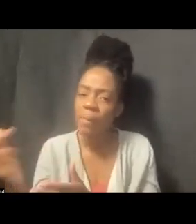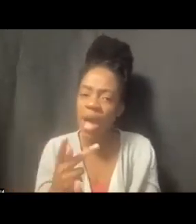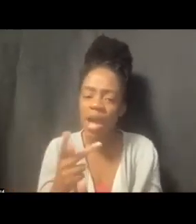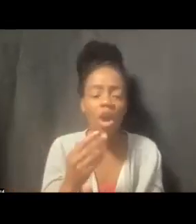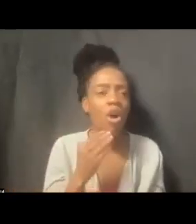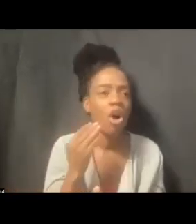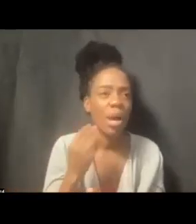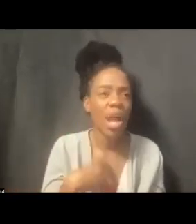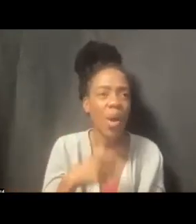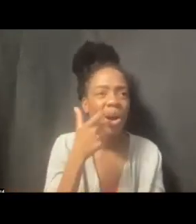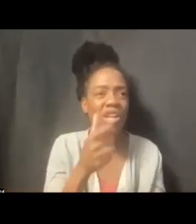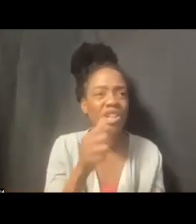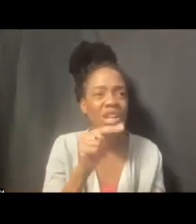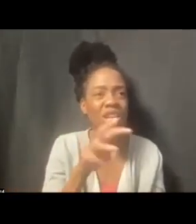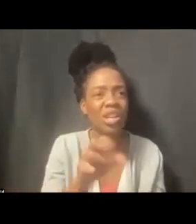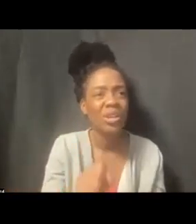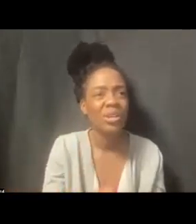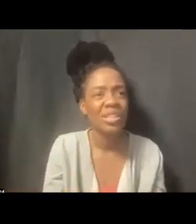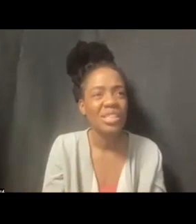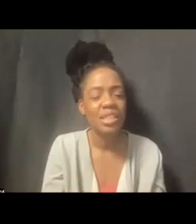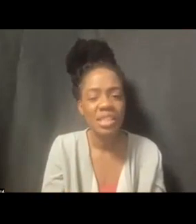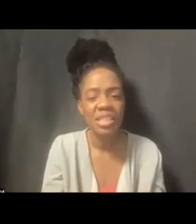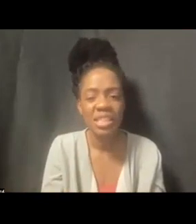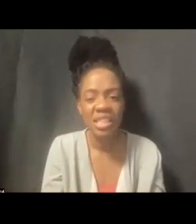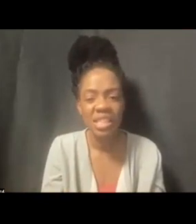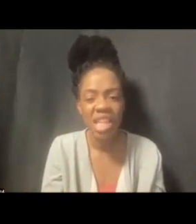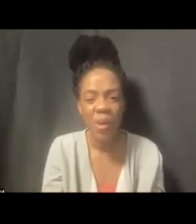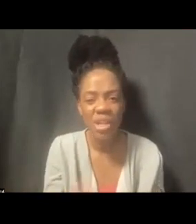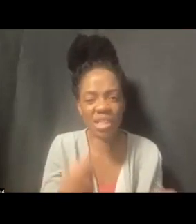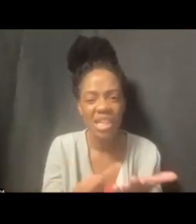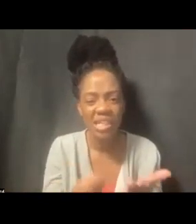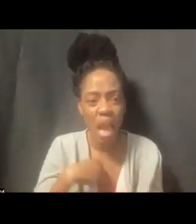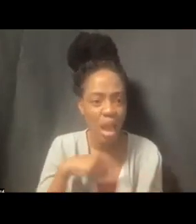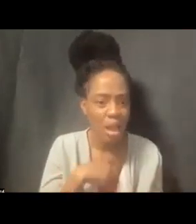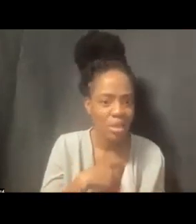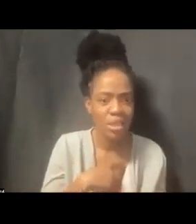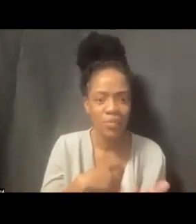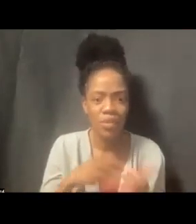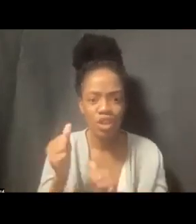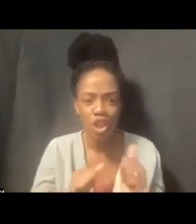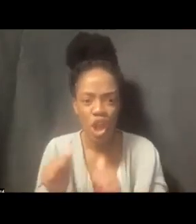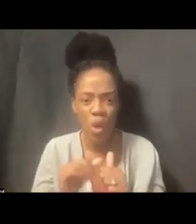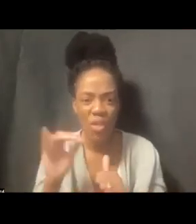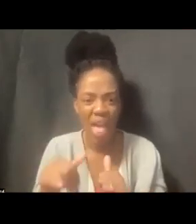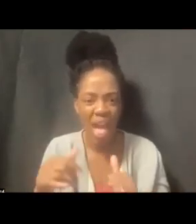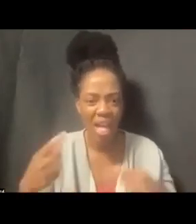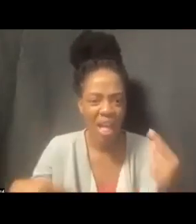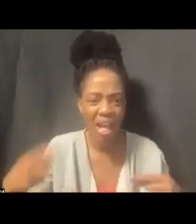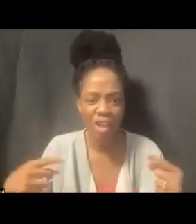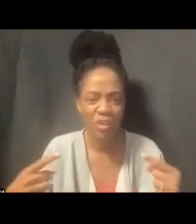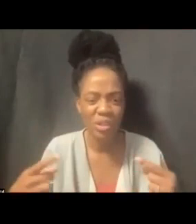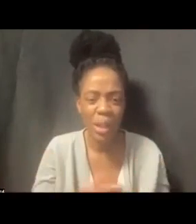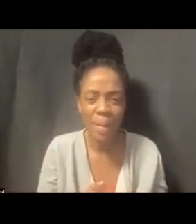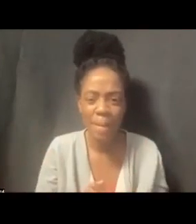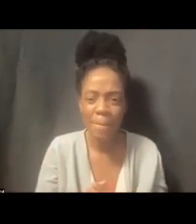the news at like the 11 o'clock news was talking about us and the show and the controversy. And, this was all before